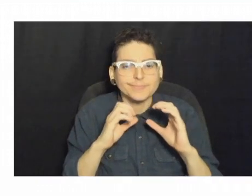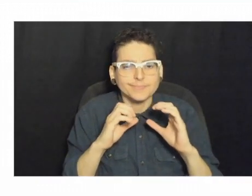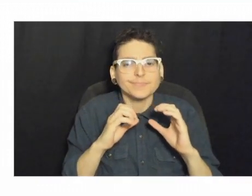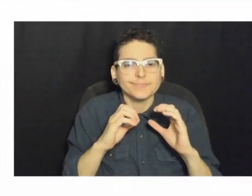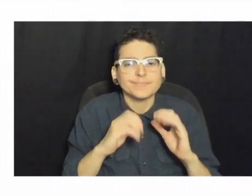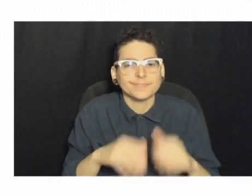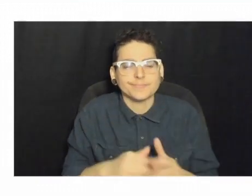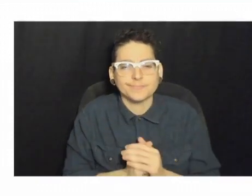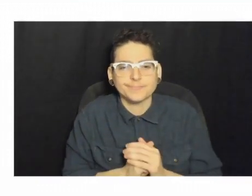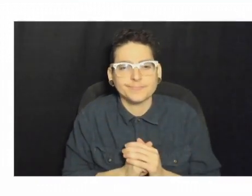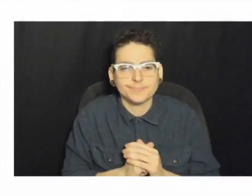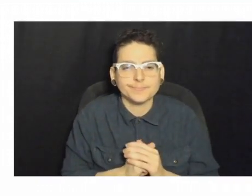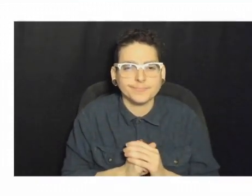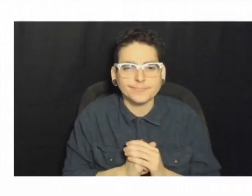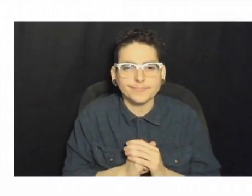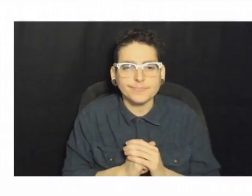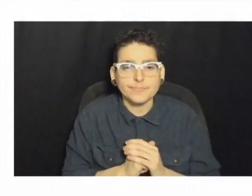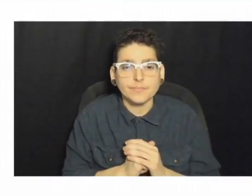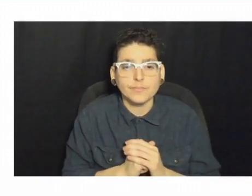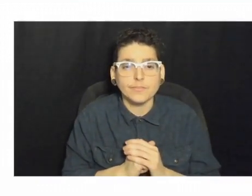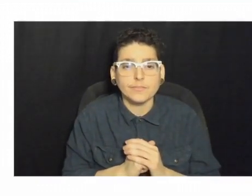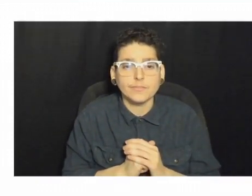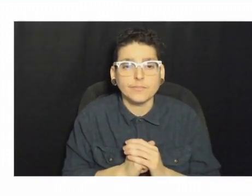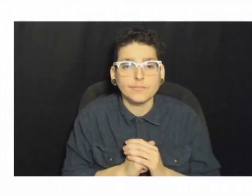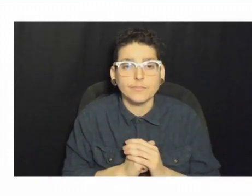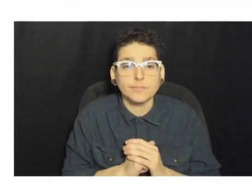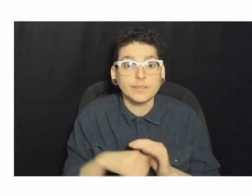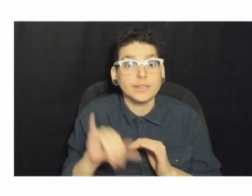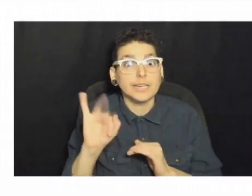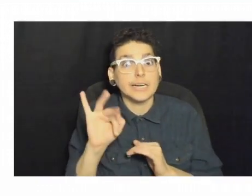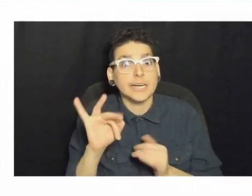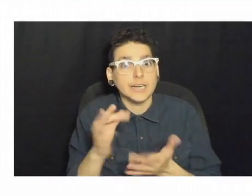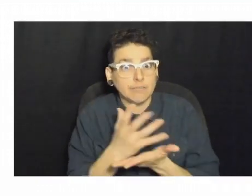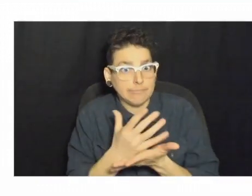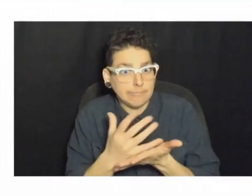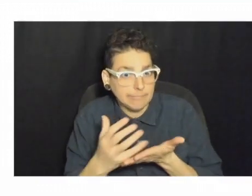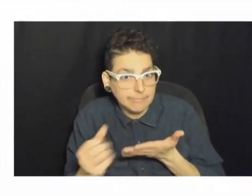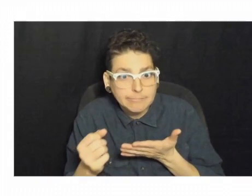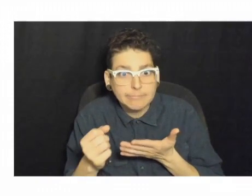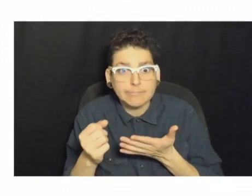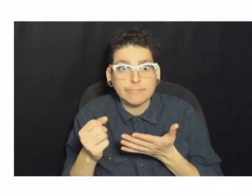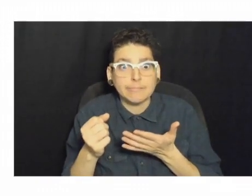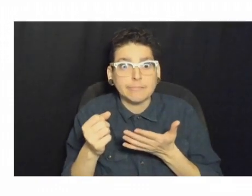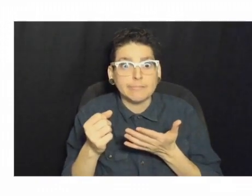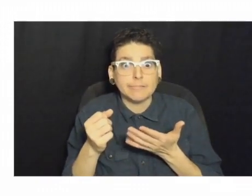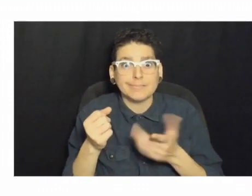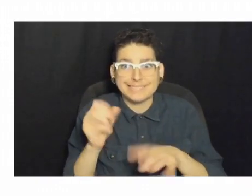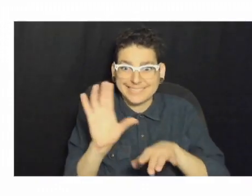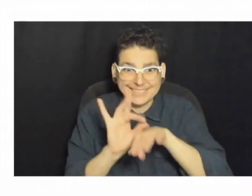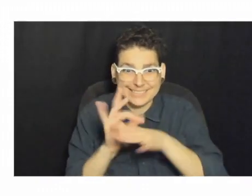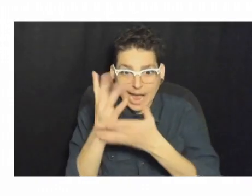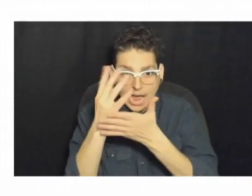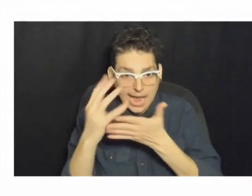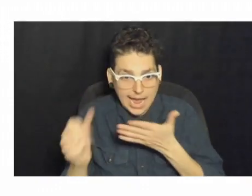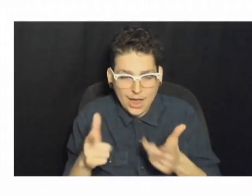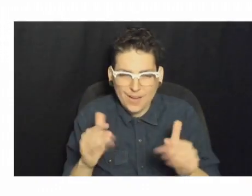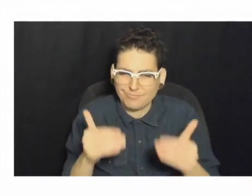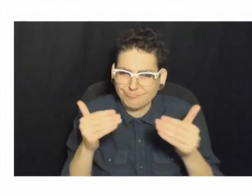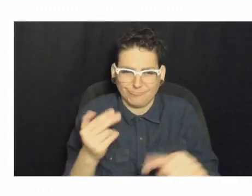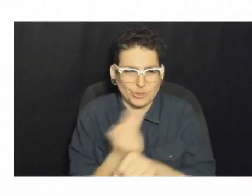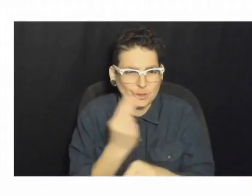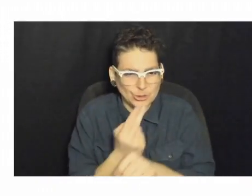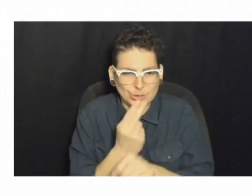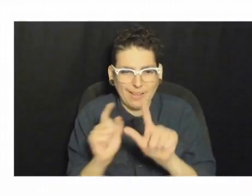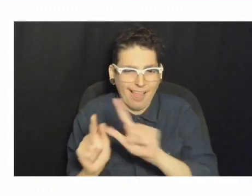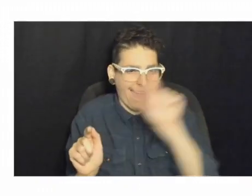If you run out of stickies on the left-hand side, there's heaps on the right-hand side, so please grab what you need. There's also, if you